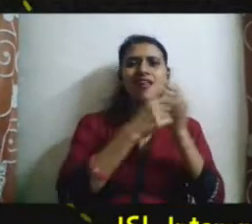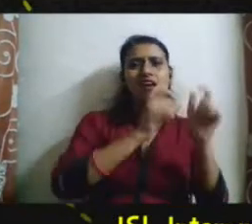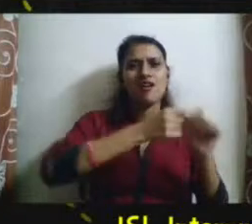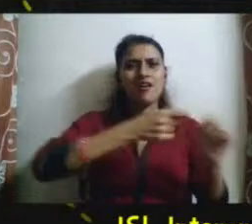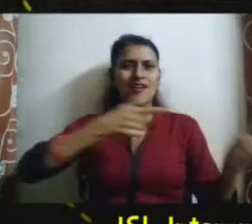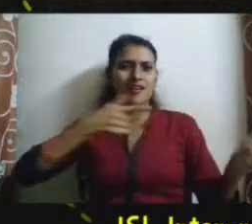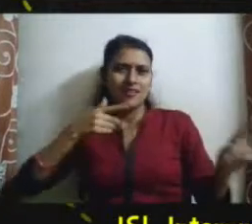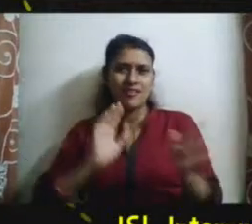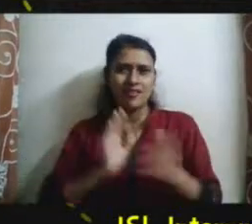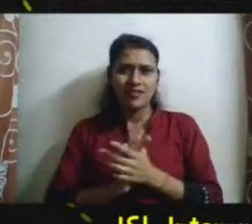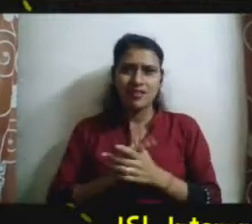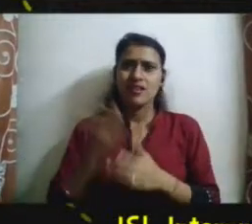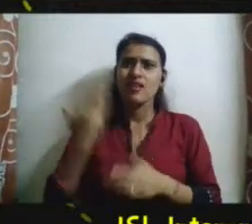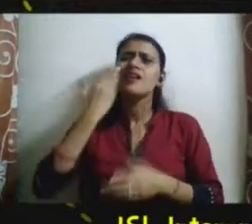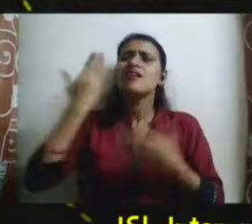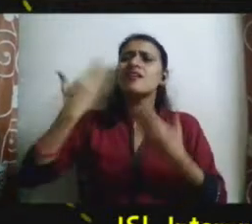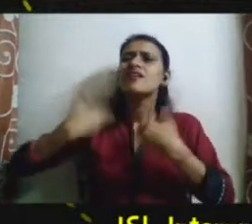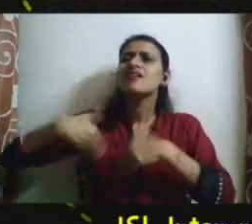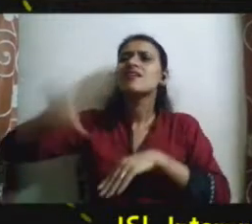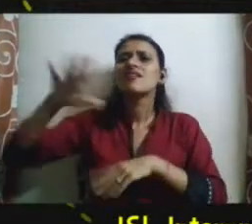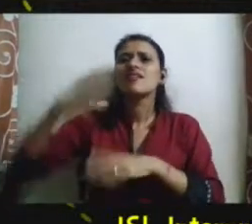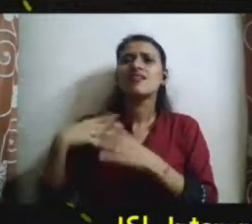ke jaibe